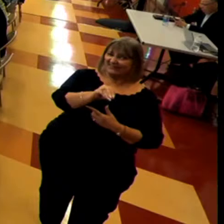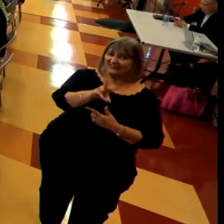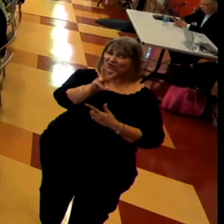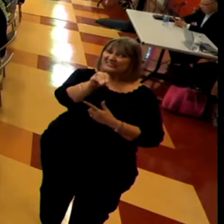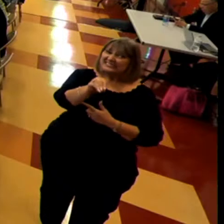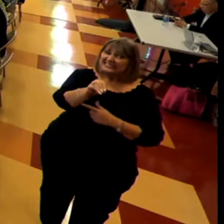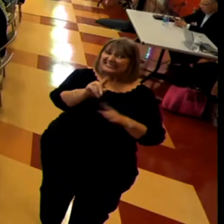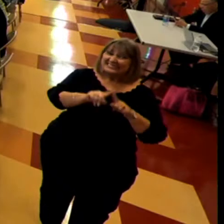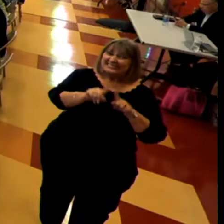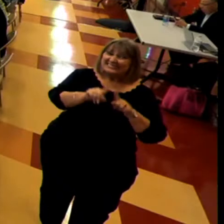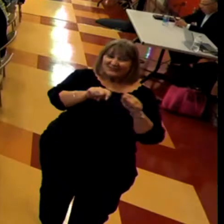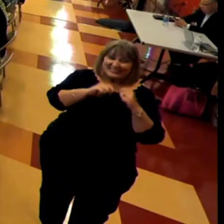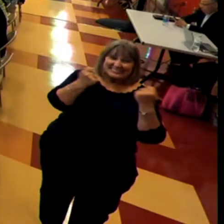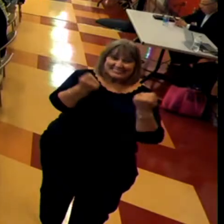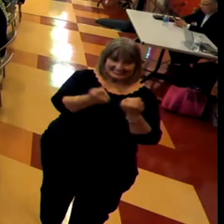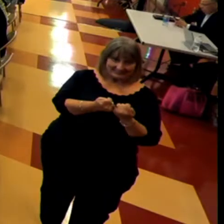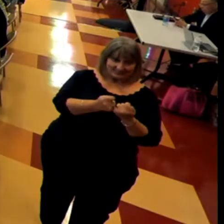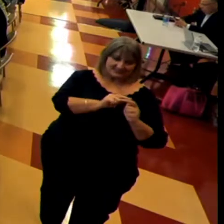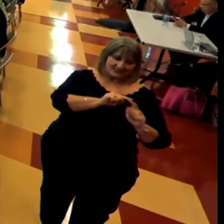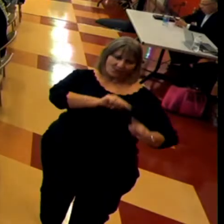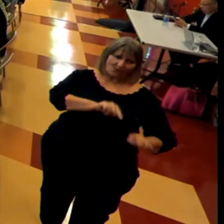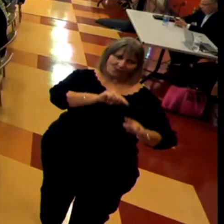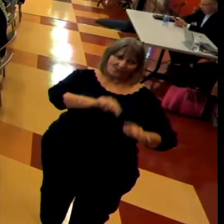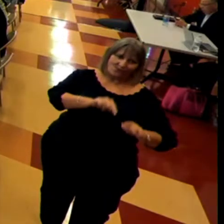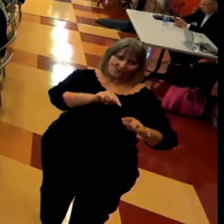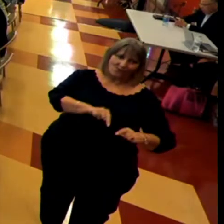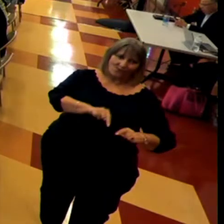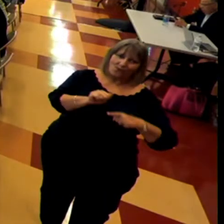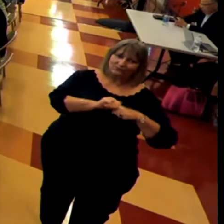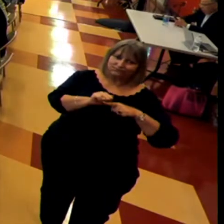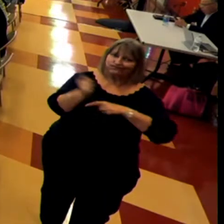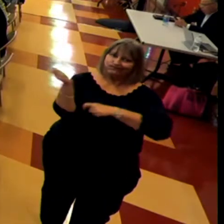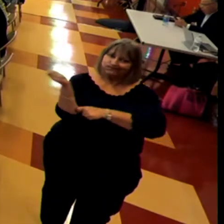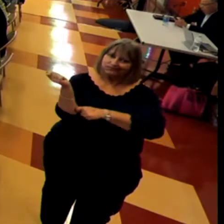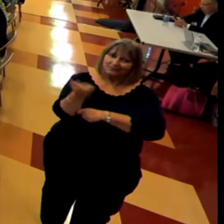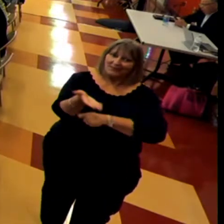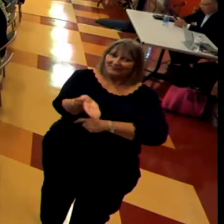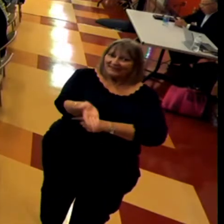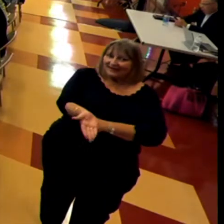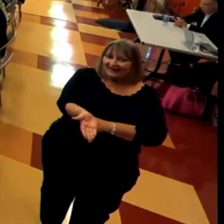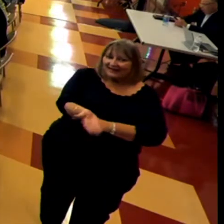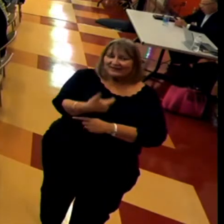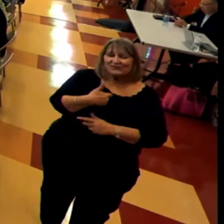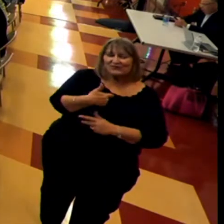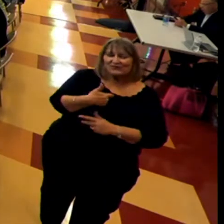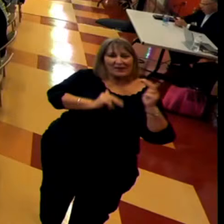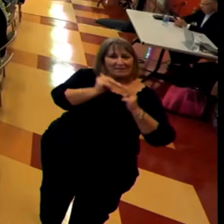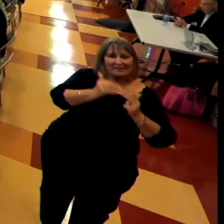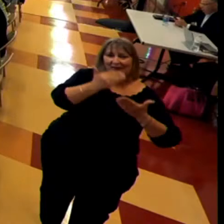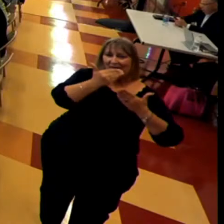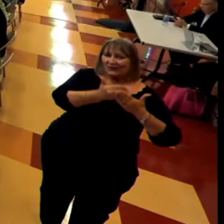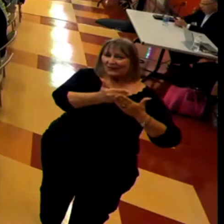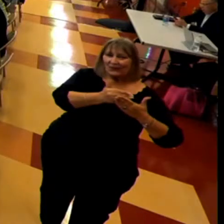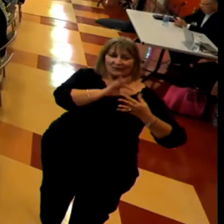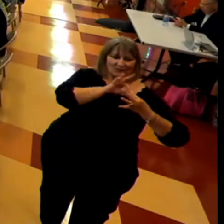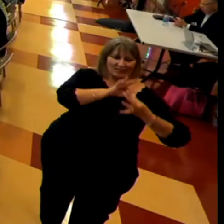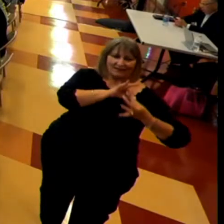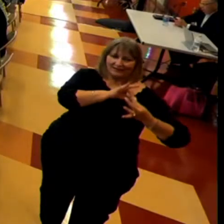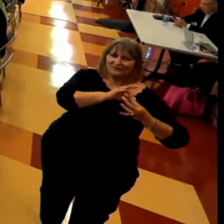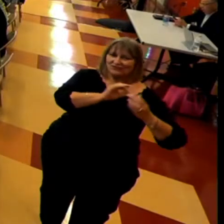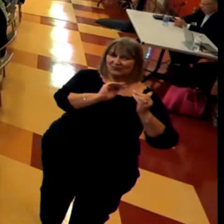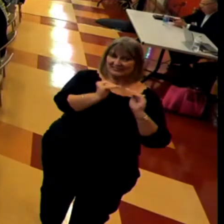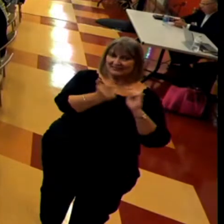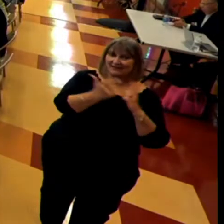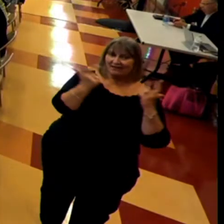Edgewood, and we keep growing, and I think the relationship we built with our councilwoman in District 6 helps us a